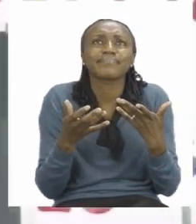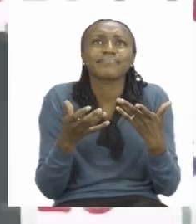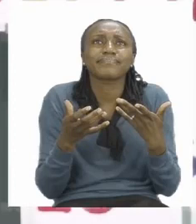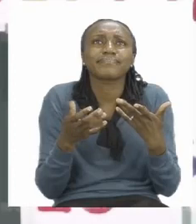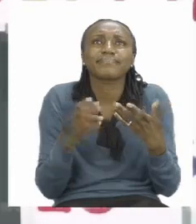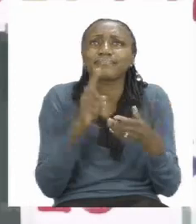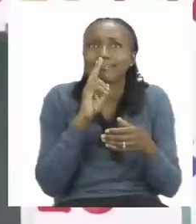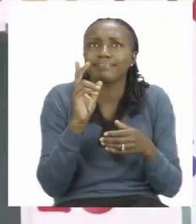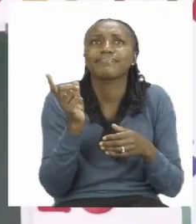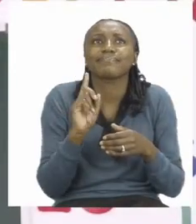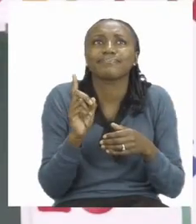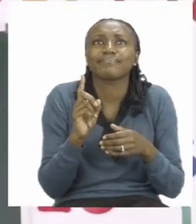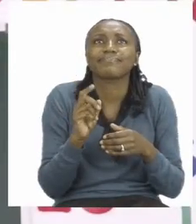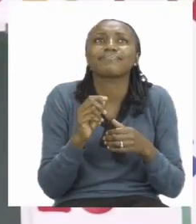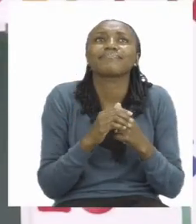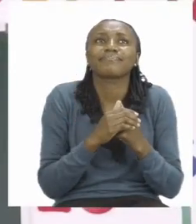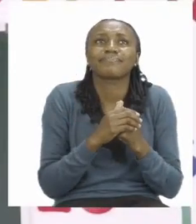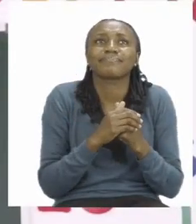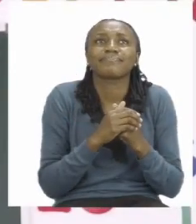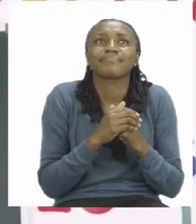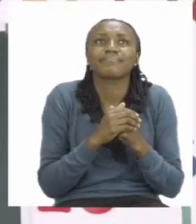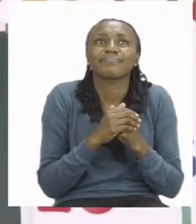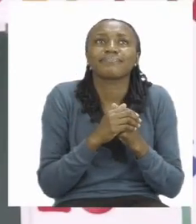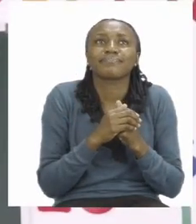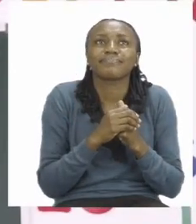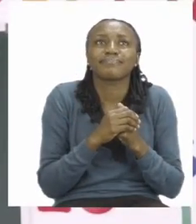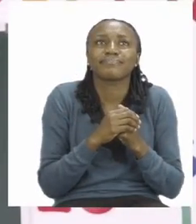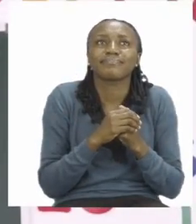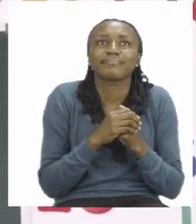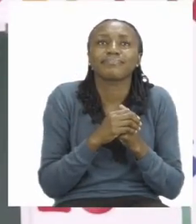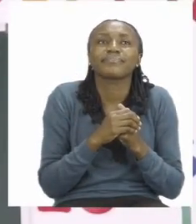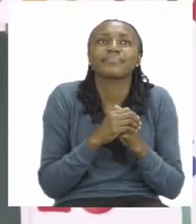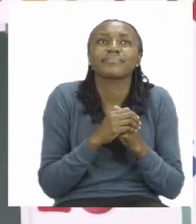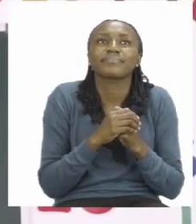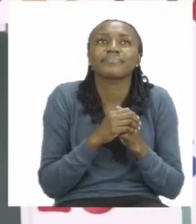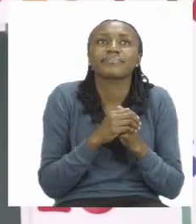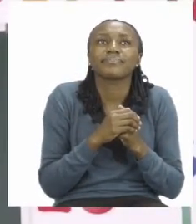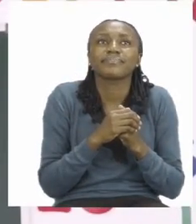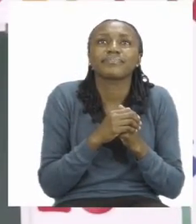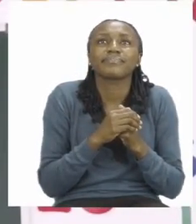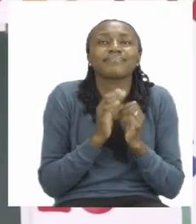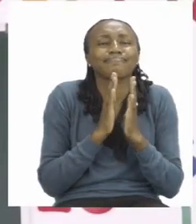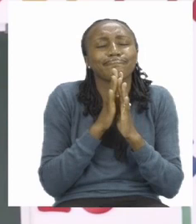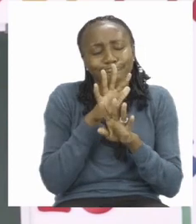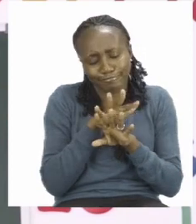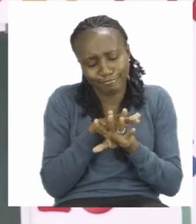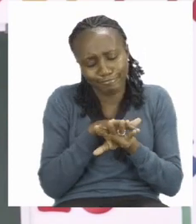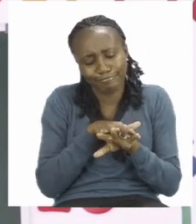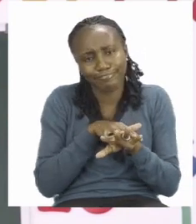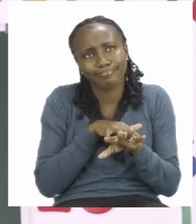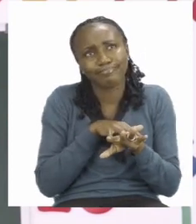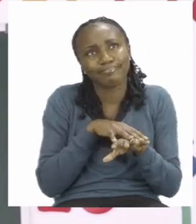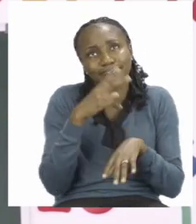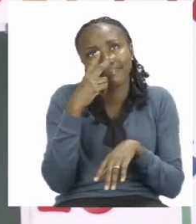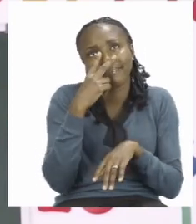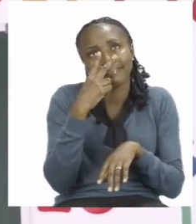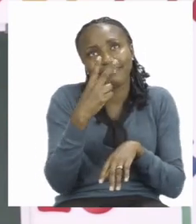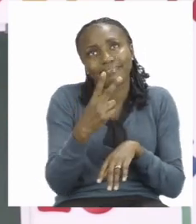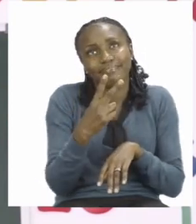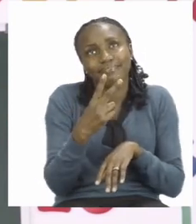out that the answer is definitely 10. Take your time, boys and girls, and I'll see you when you're